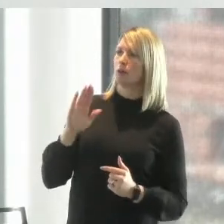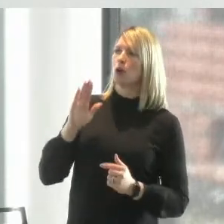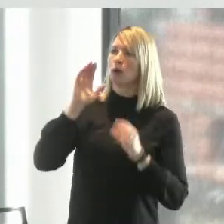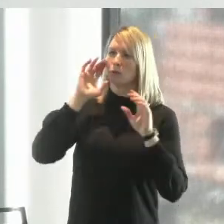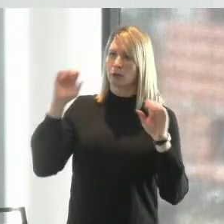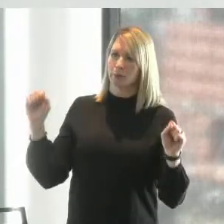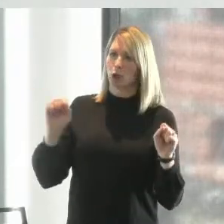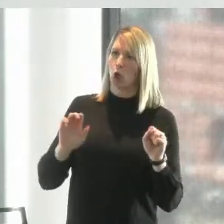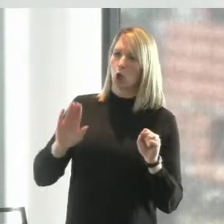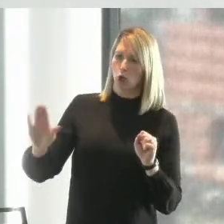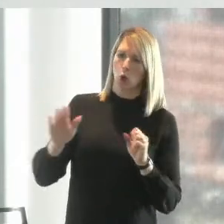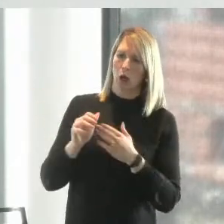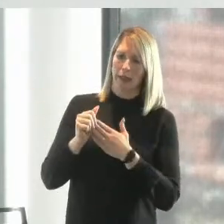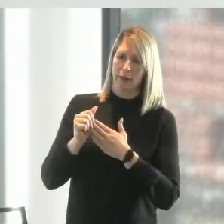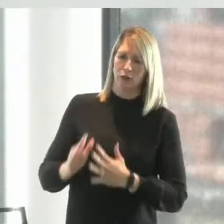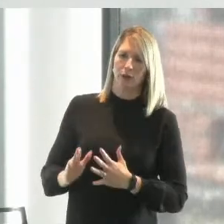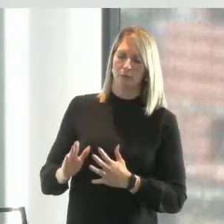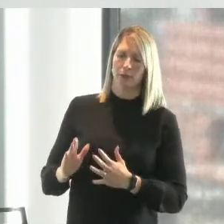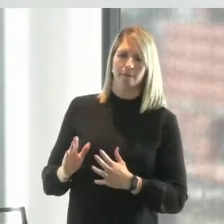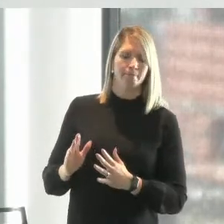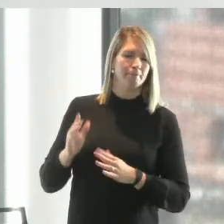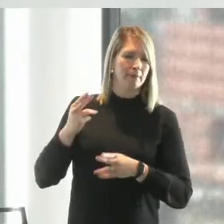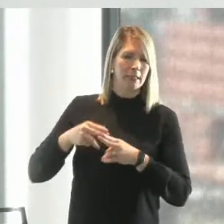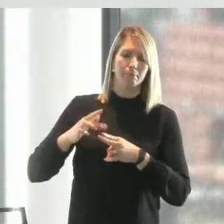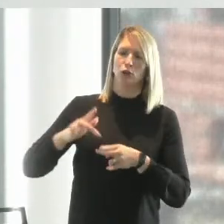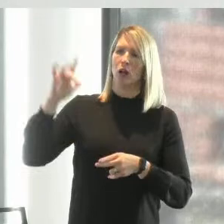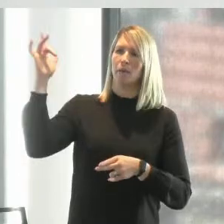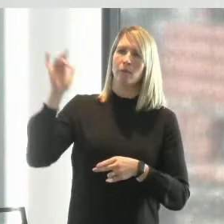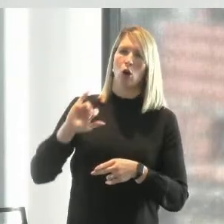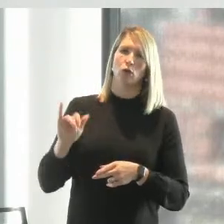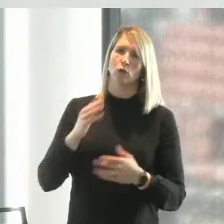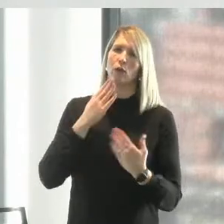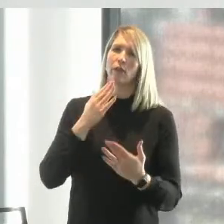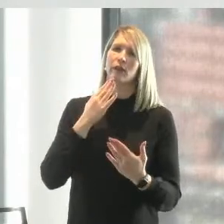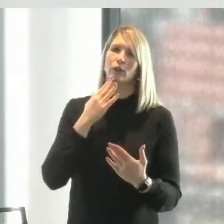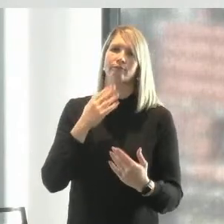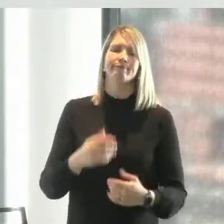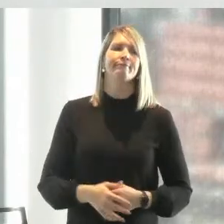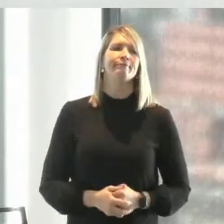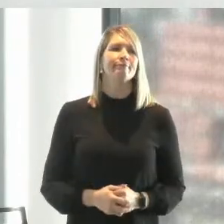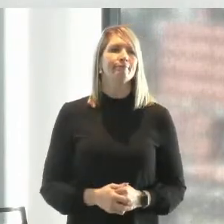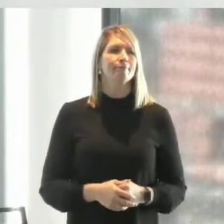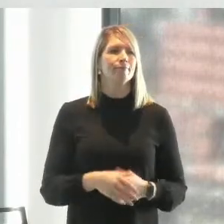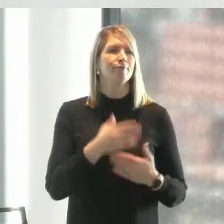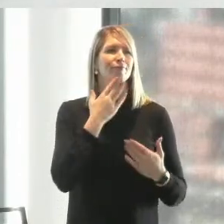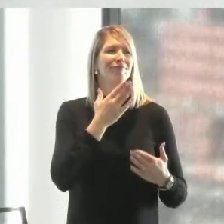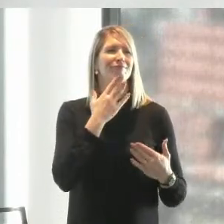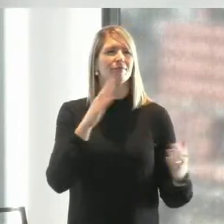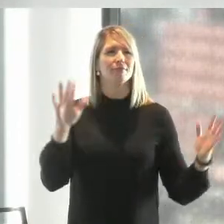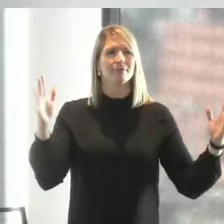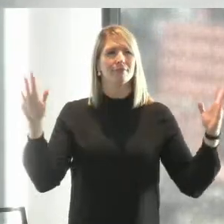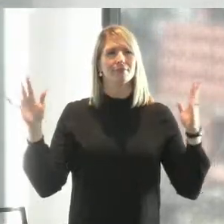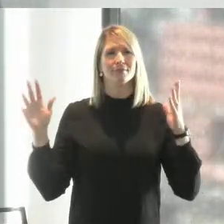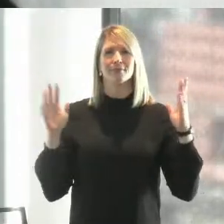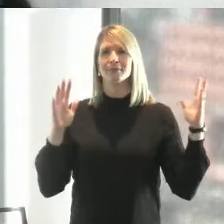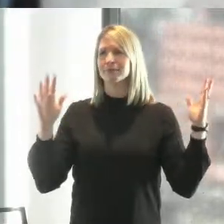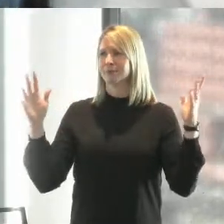leadership has been stellar, and the result is already proven. Thank you very much. Appreciate your attendance.